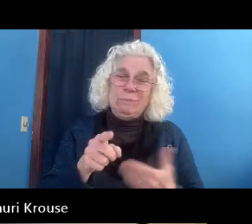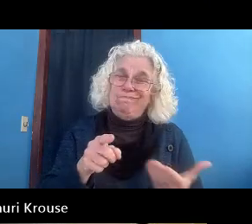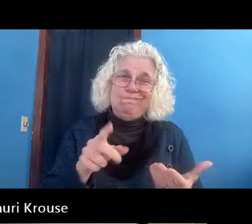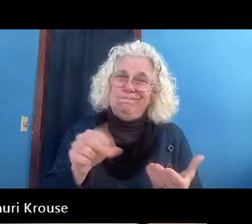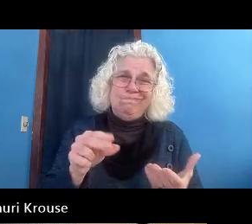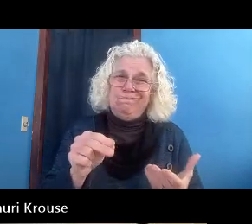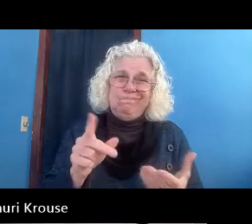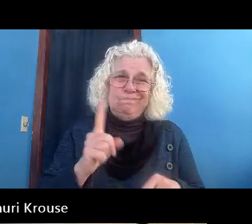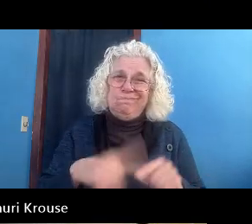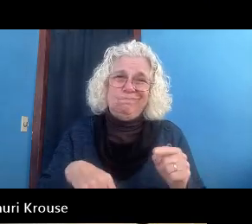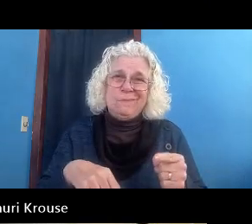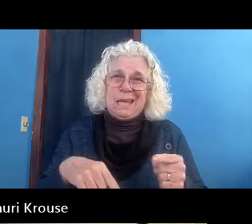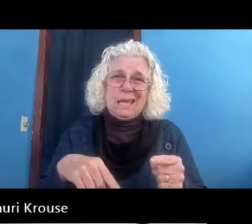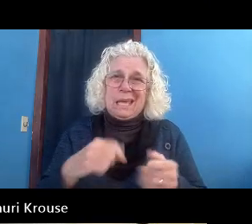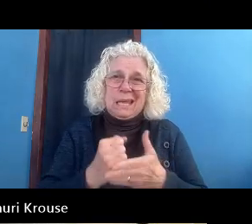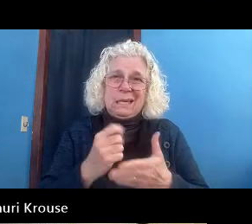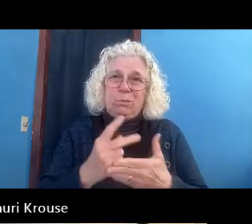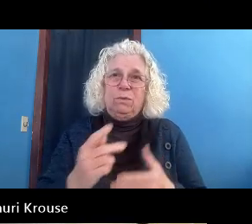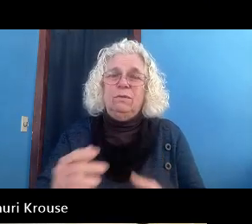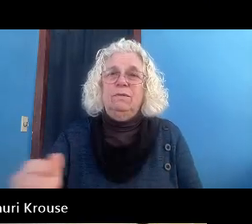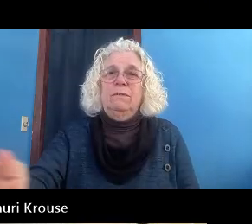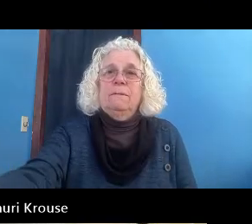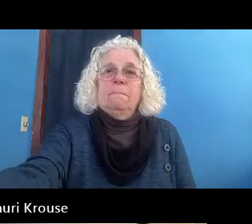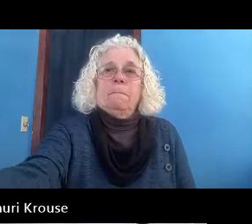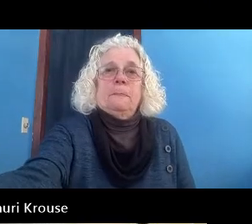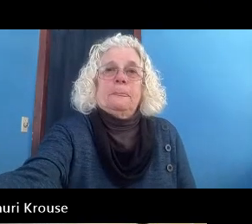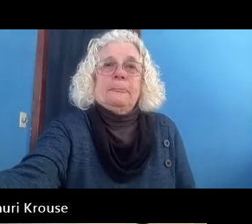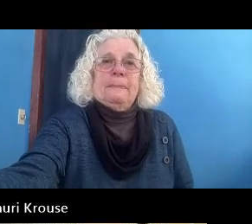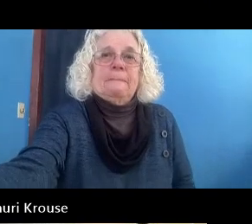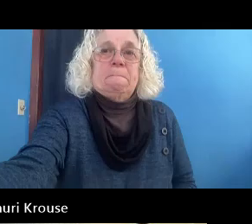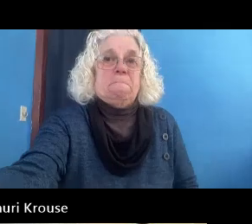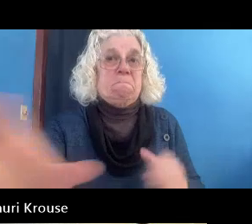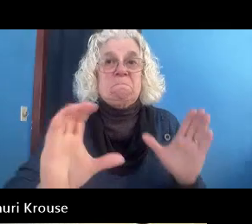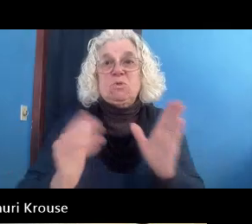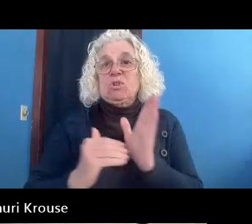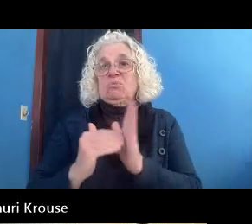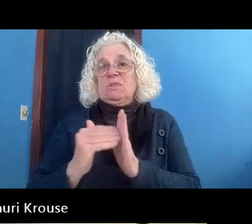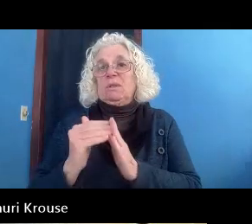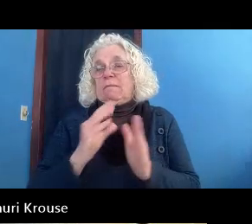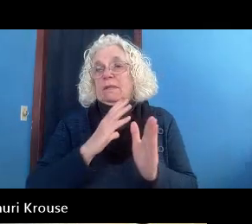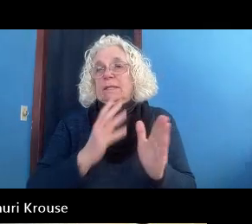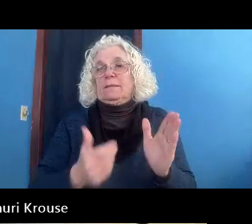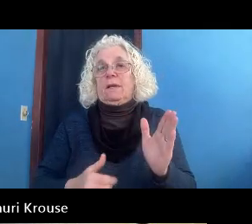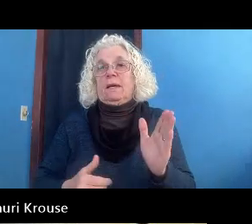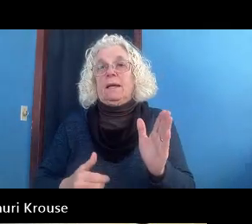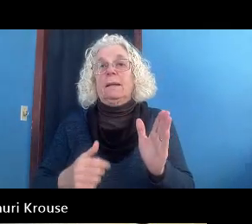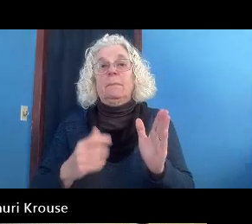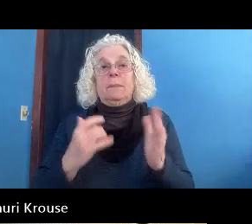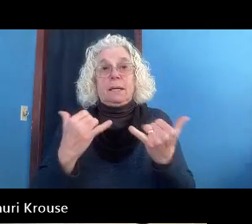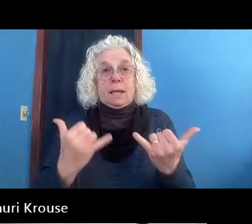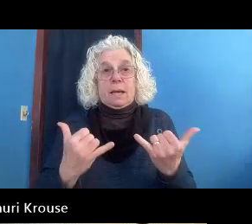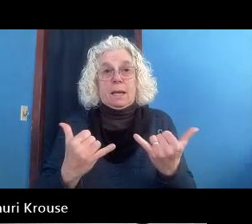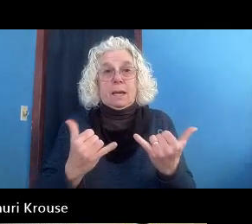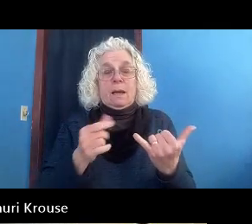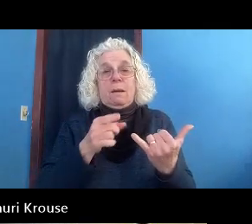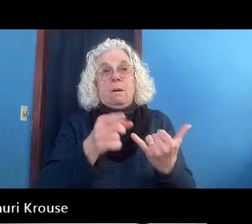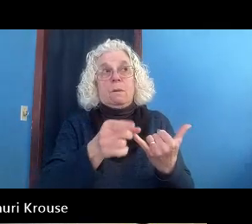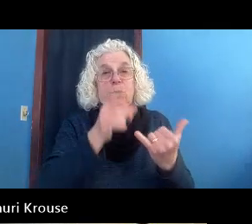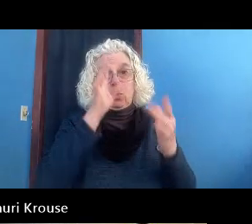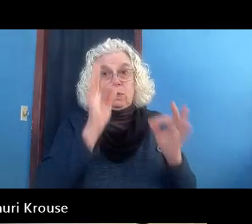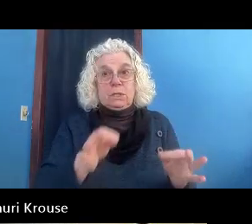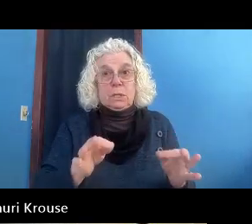right? So like I said, they could do this as many times as they want, but once they are sure about what kinds of